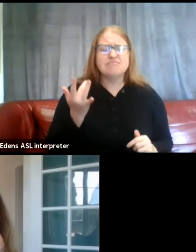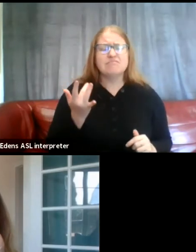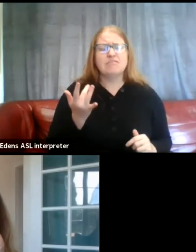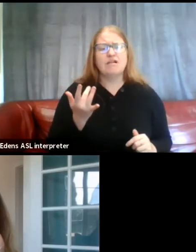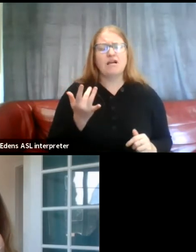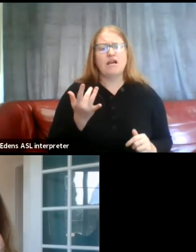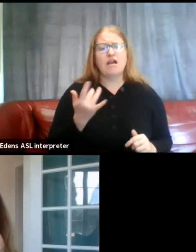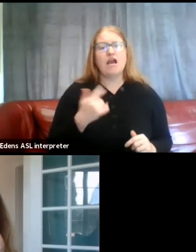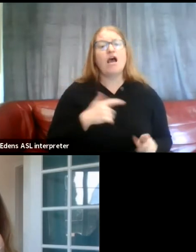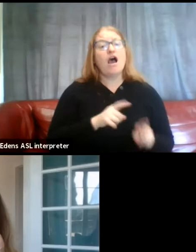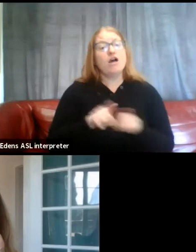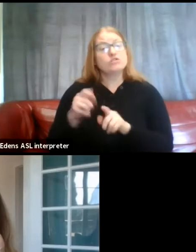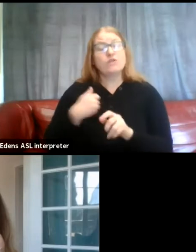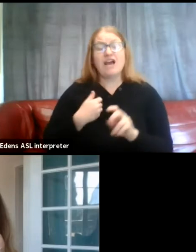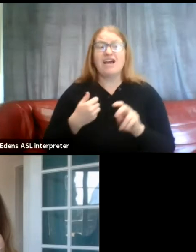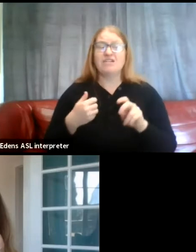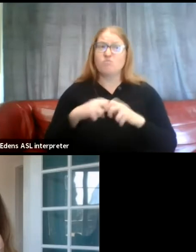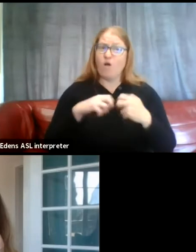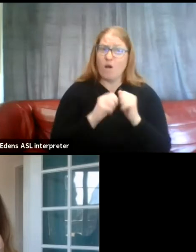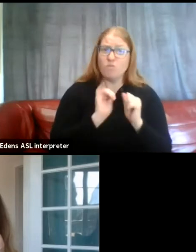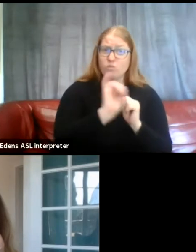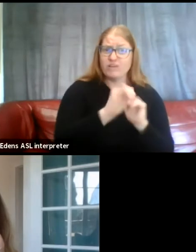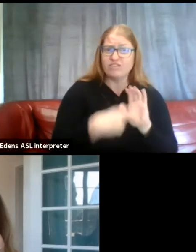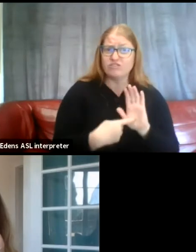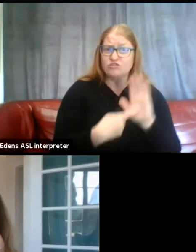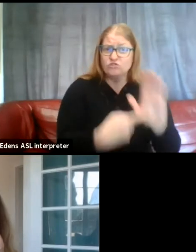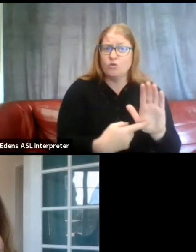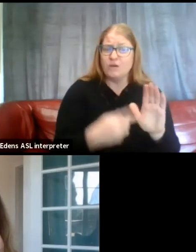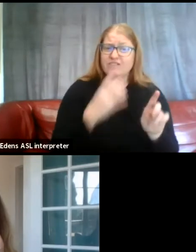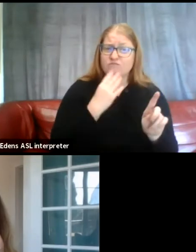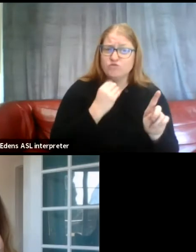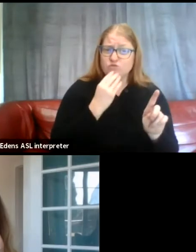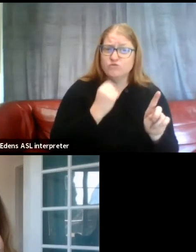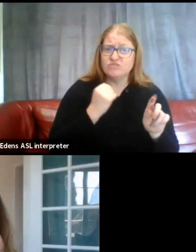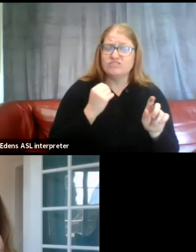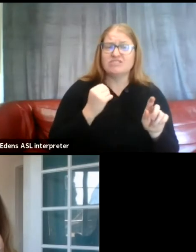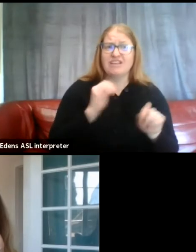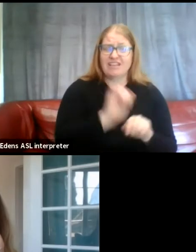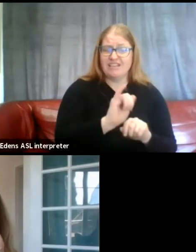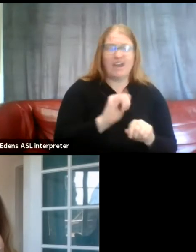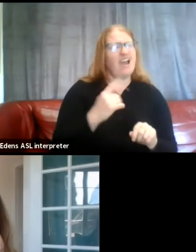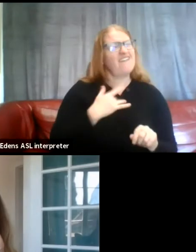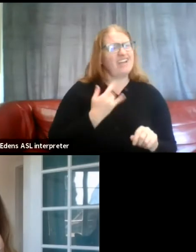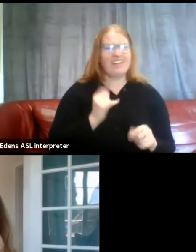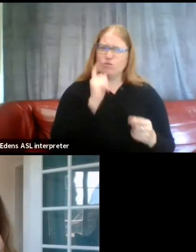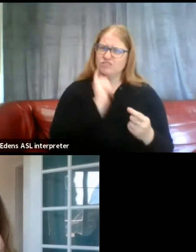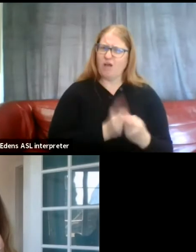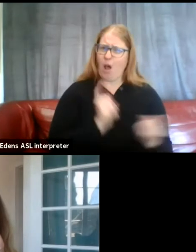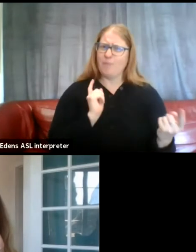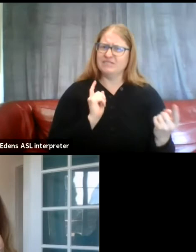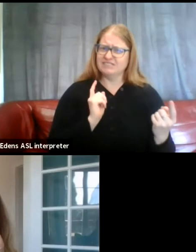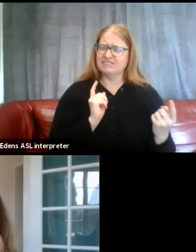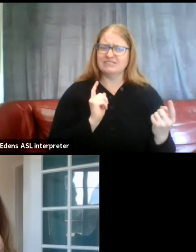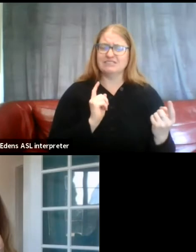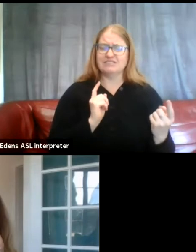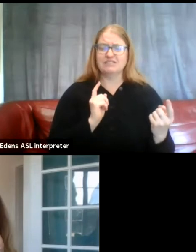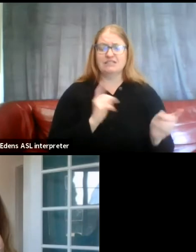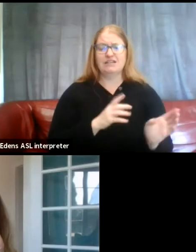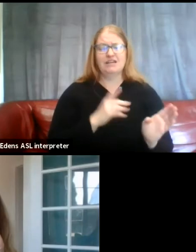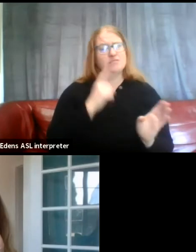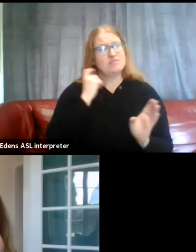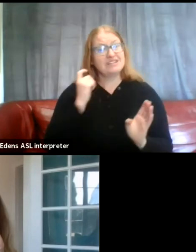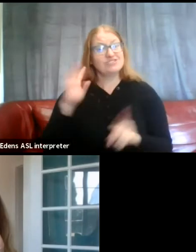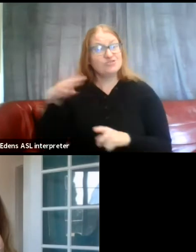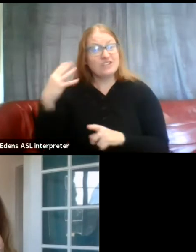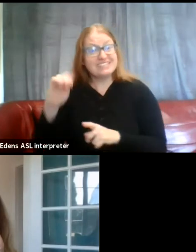the portrait of Jewishness in that show. And weirdly, I feel like it was Oppositeville, because I felt no problem with what was happening in